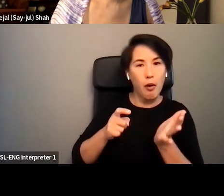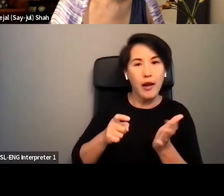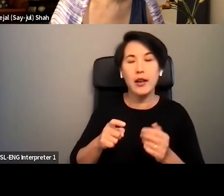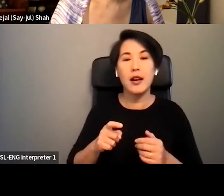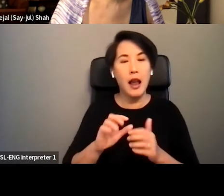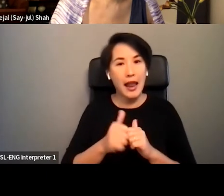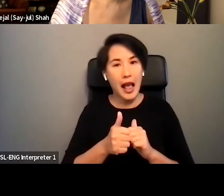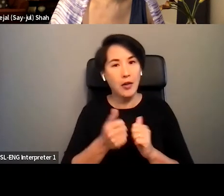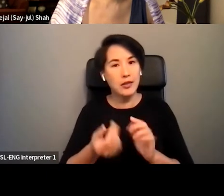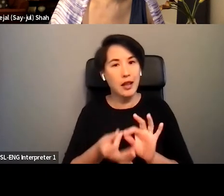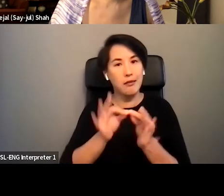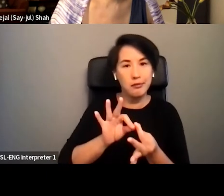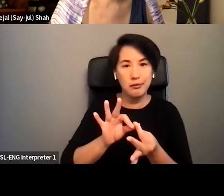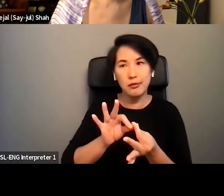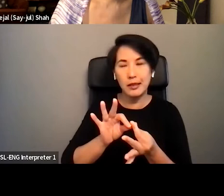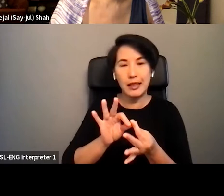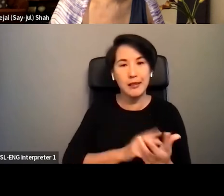audiences?